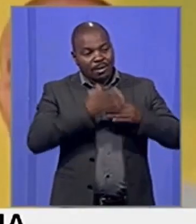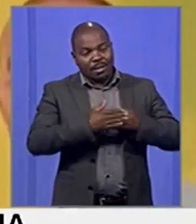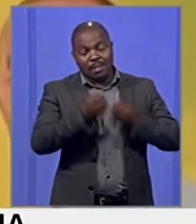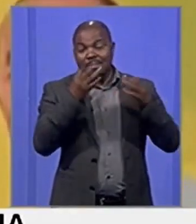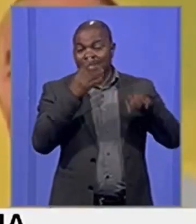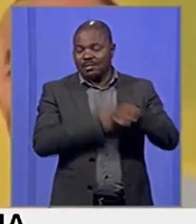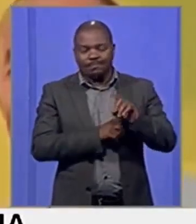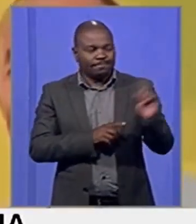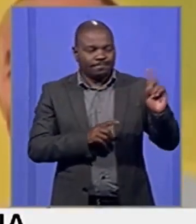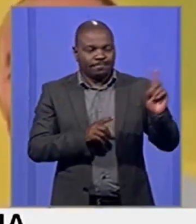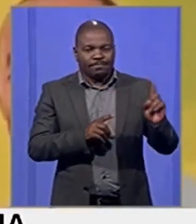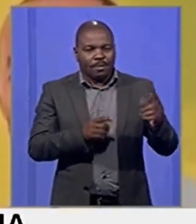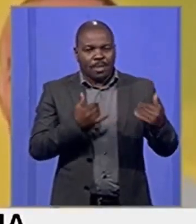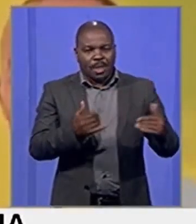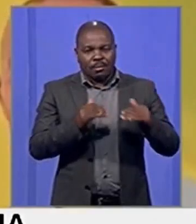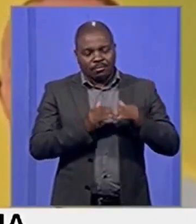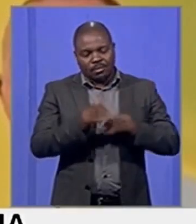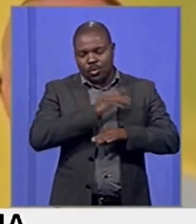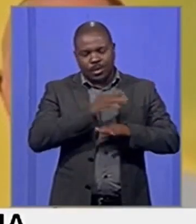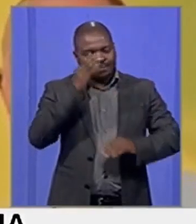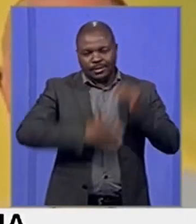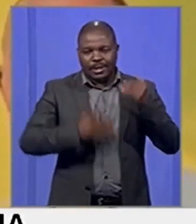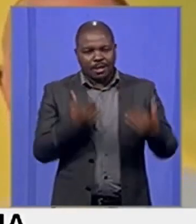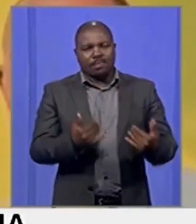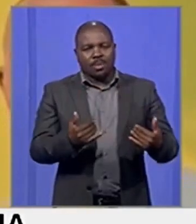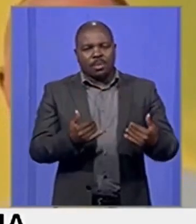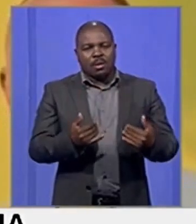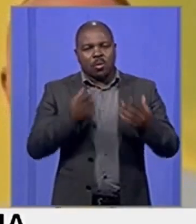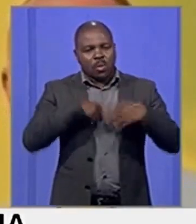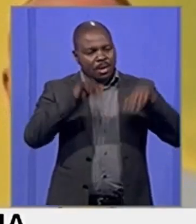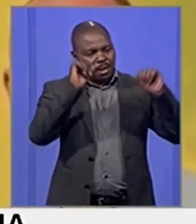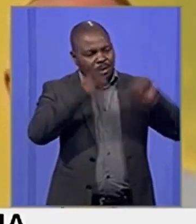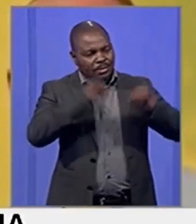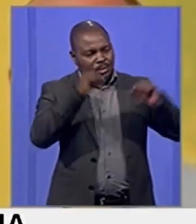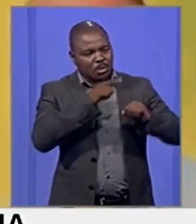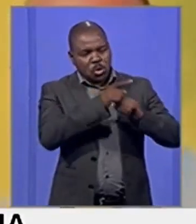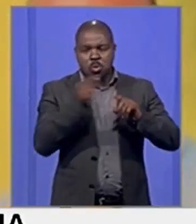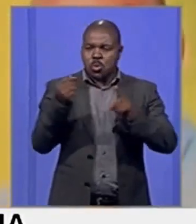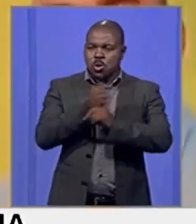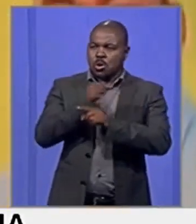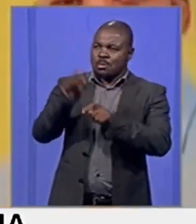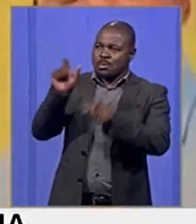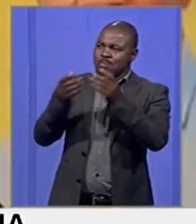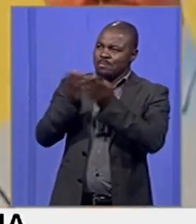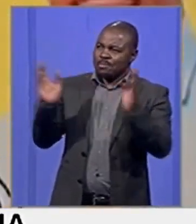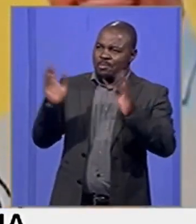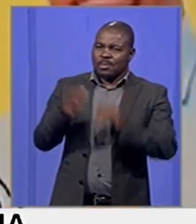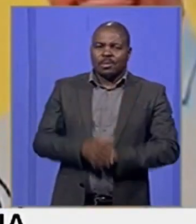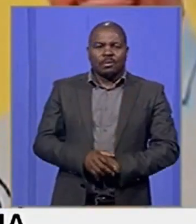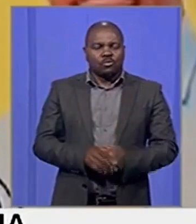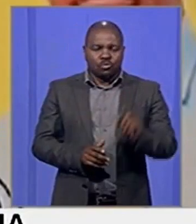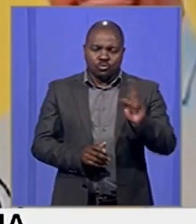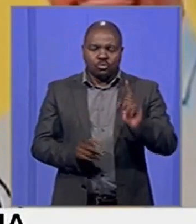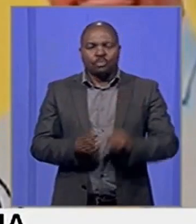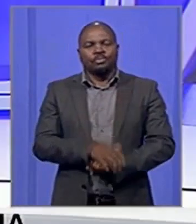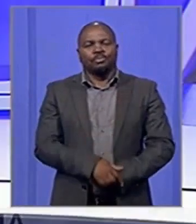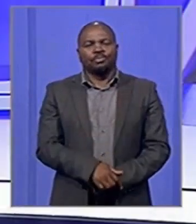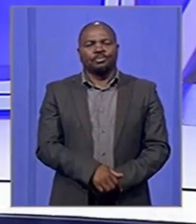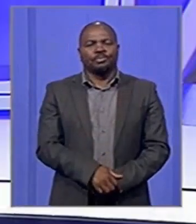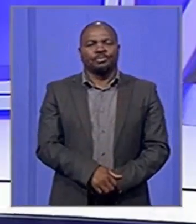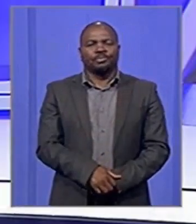This time, no further. We've drawn a line in the sand. We will not allow you to abuse people. You are not the last Zimbabwean.